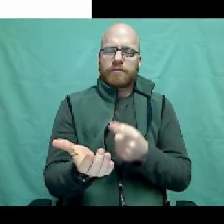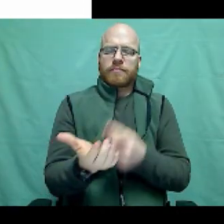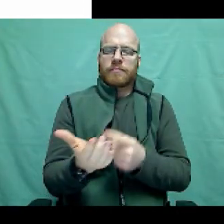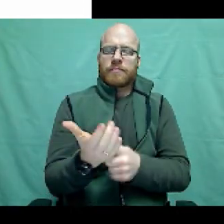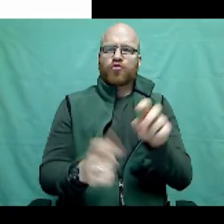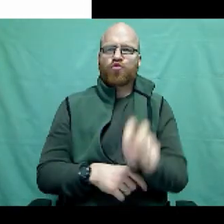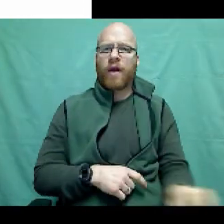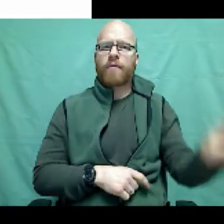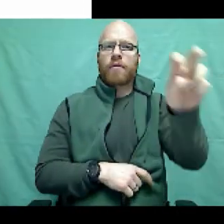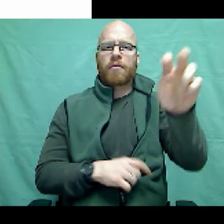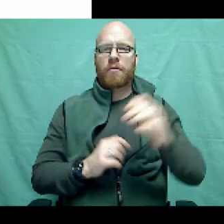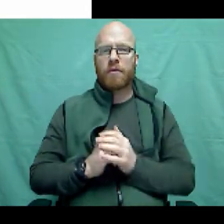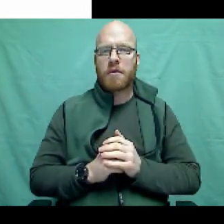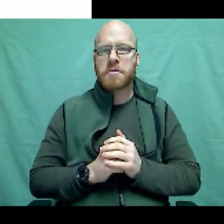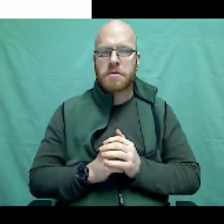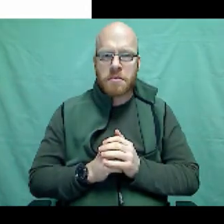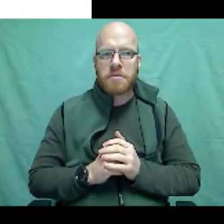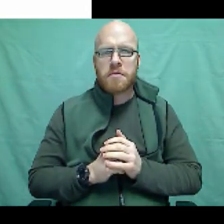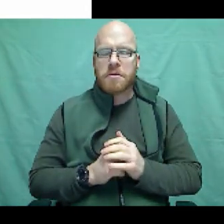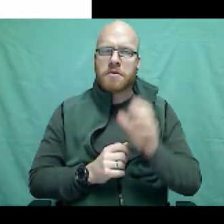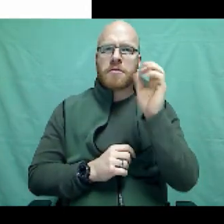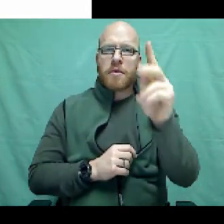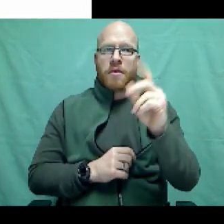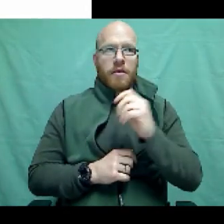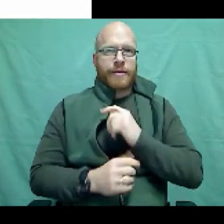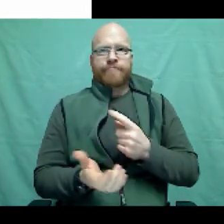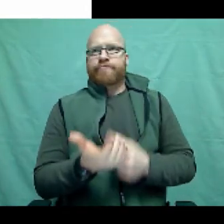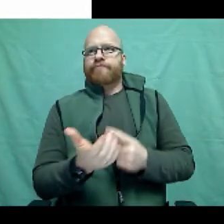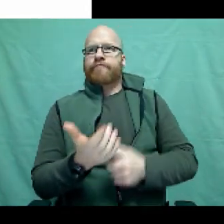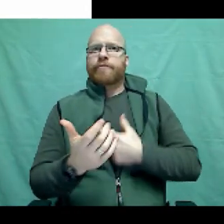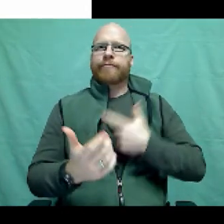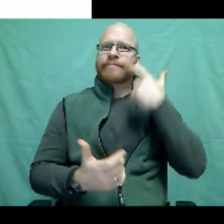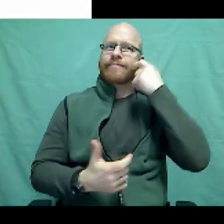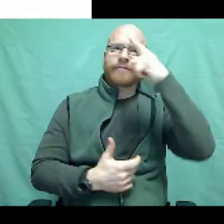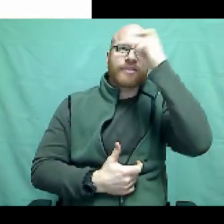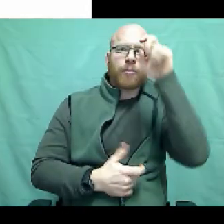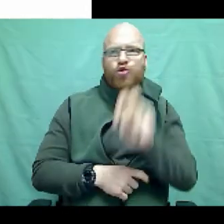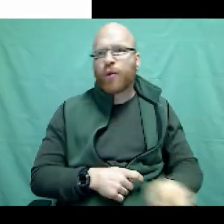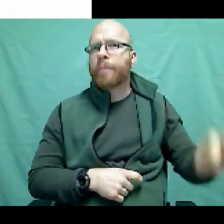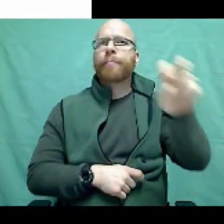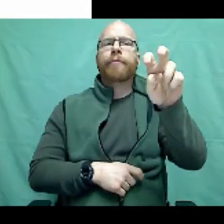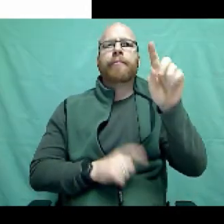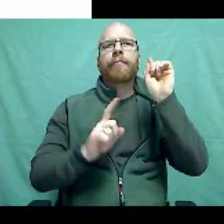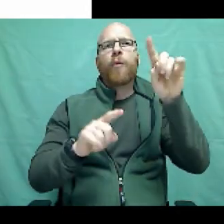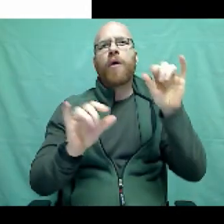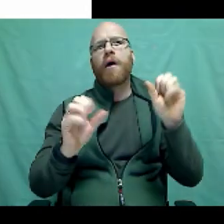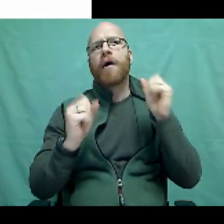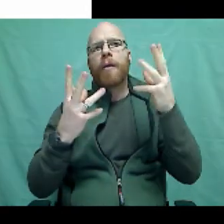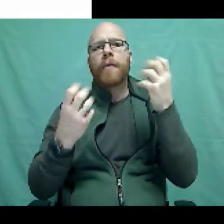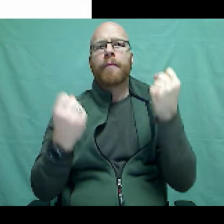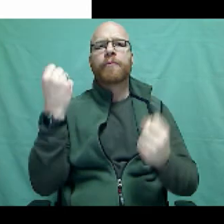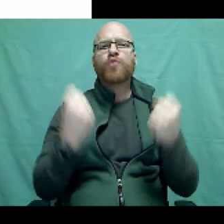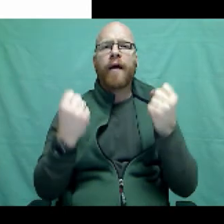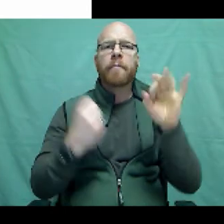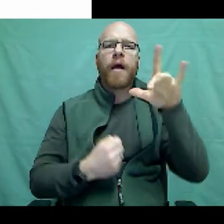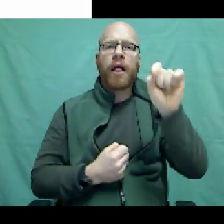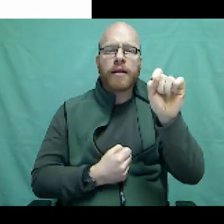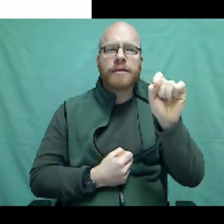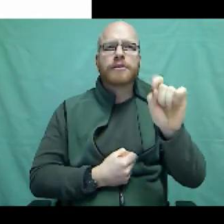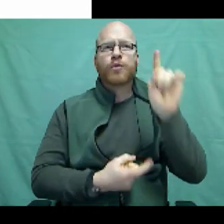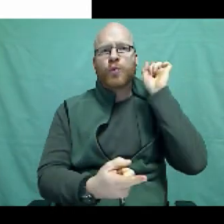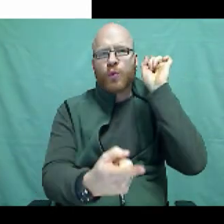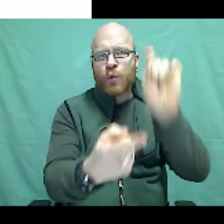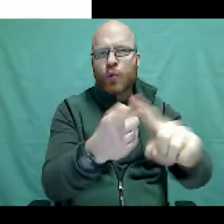It talks about travel and traveling. I just had a summer trip. How many miles did I